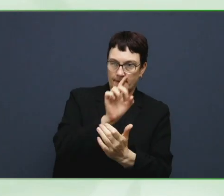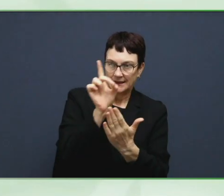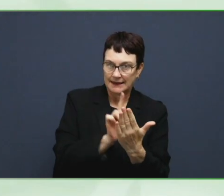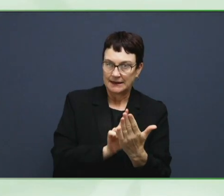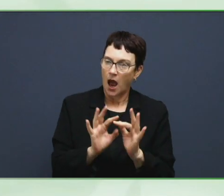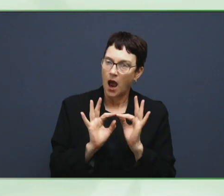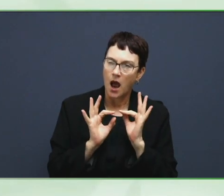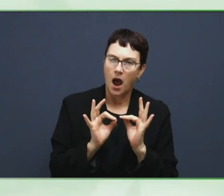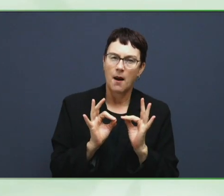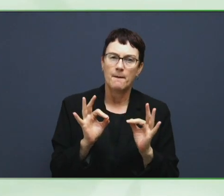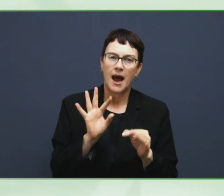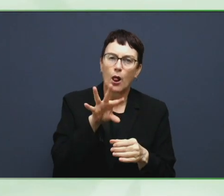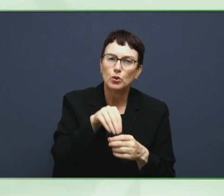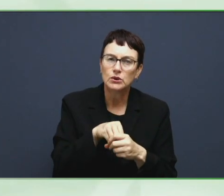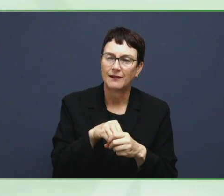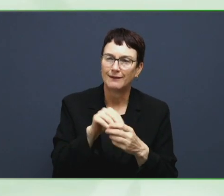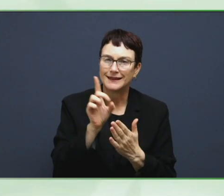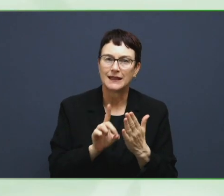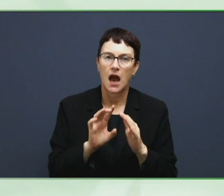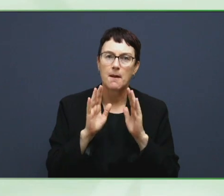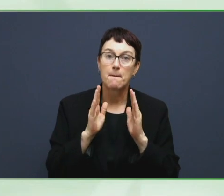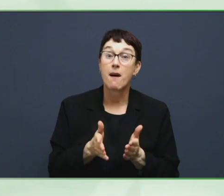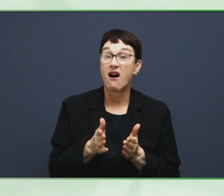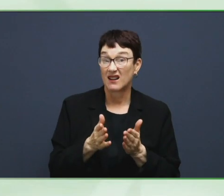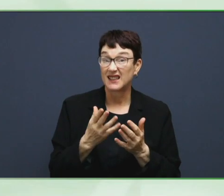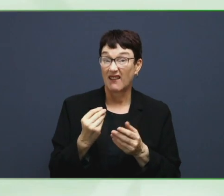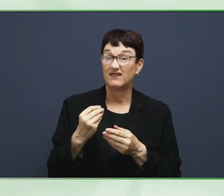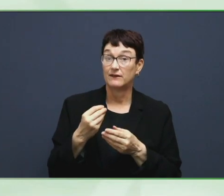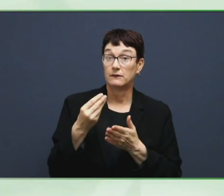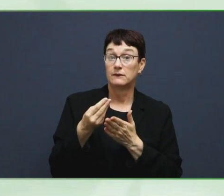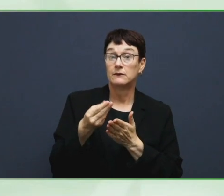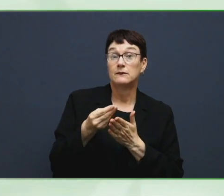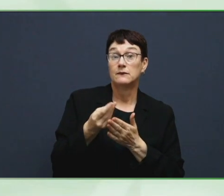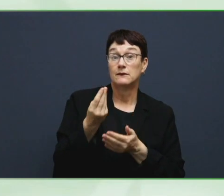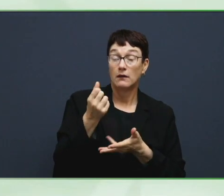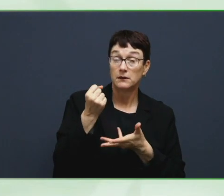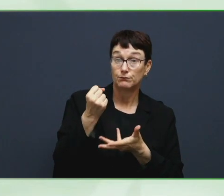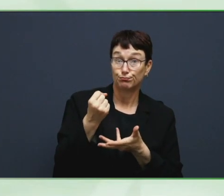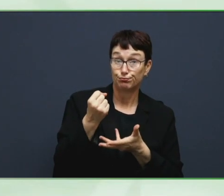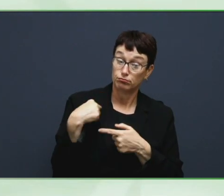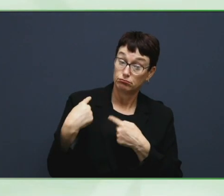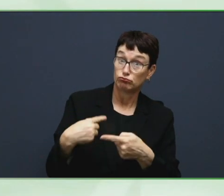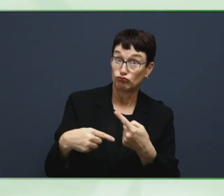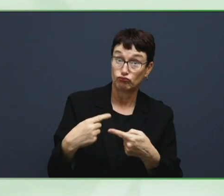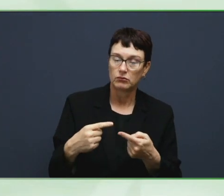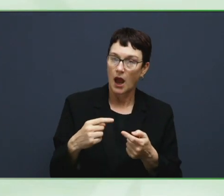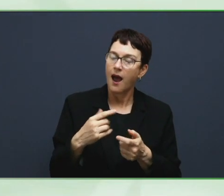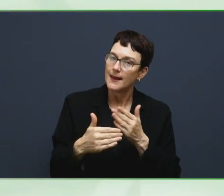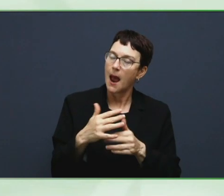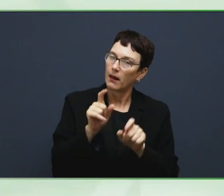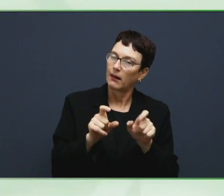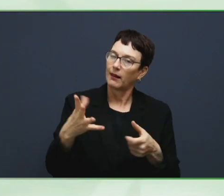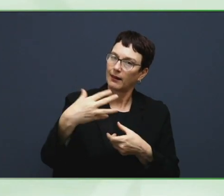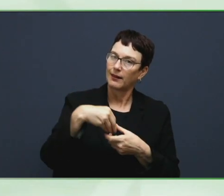and collaborative innovation. Engaging individuals with disabilities in the creation process ensures that solutions are both